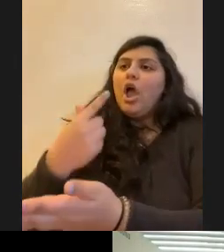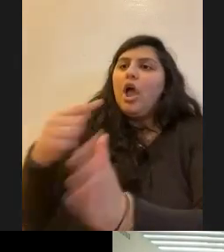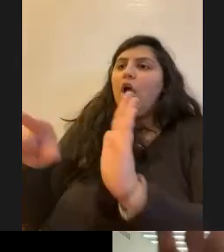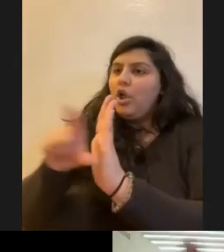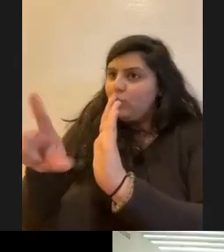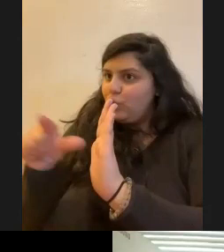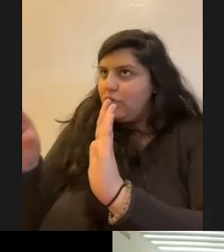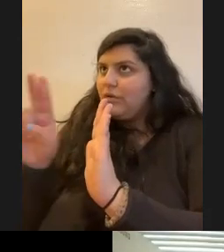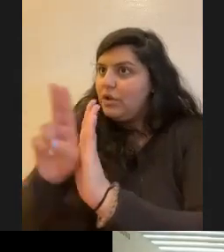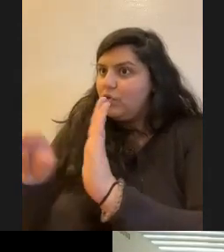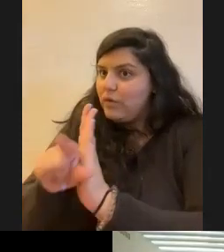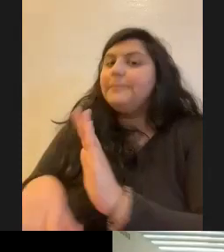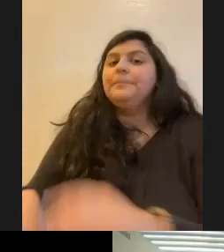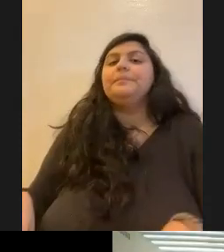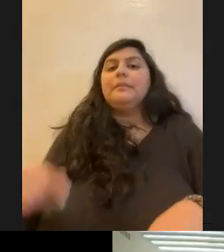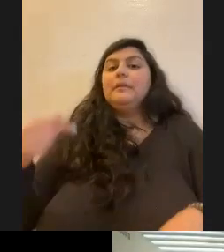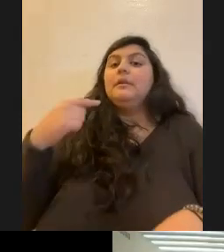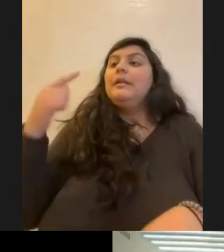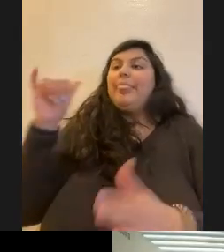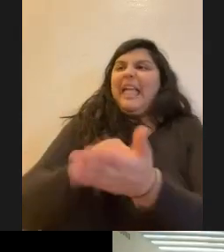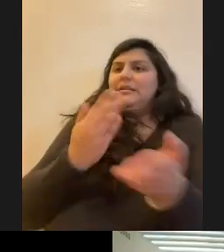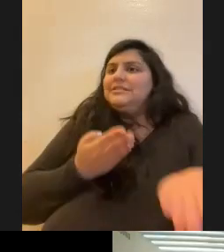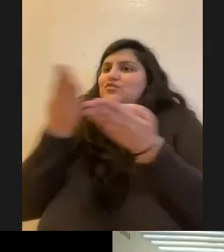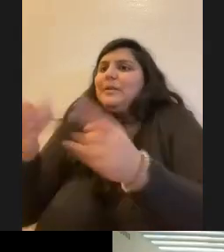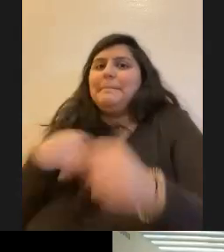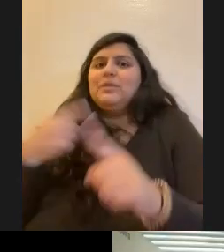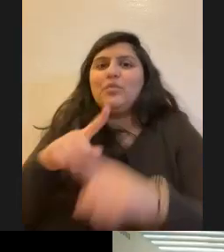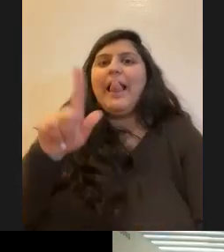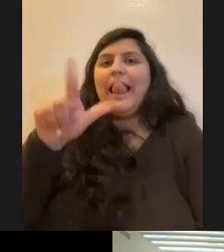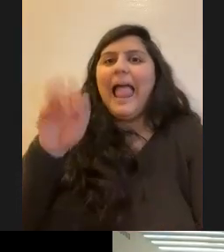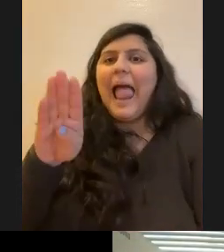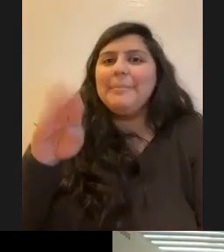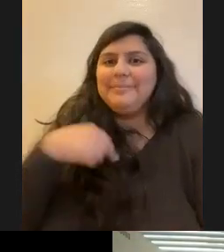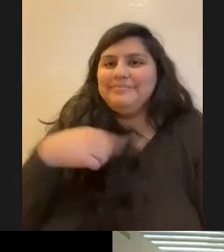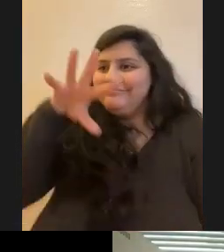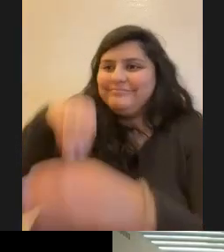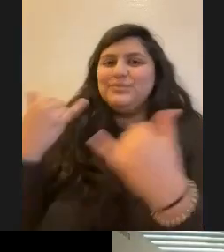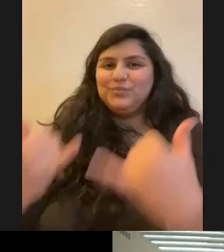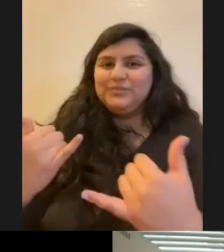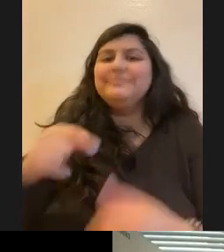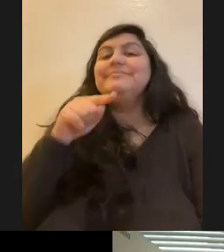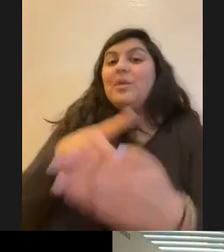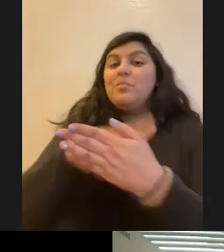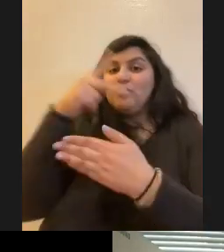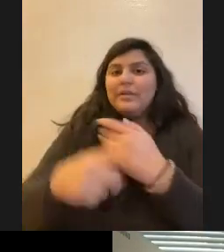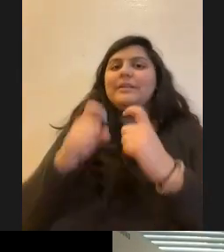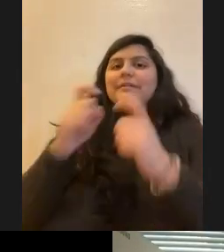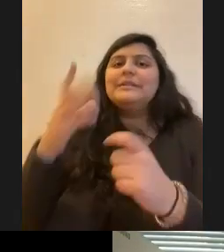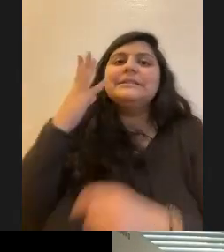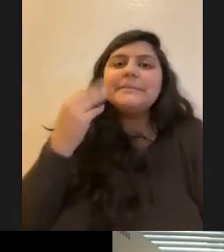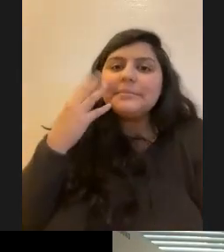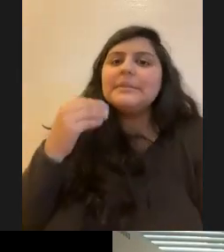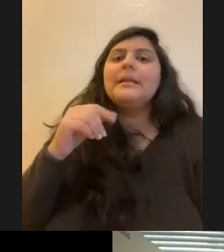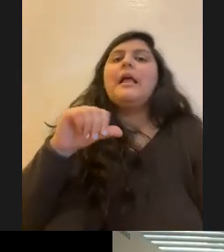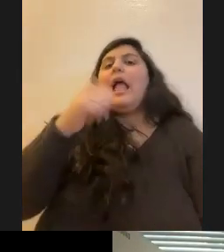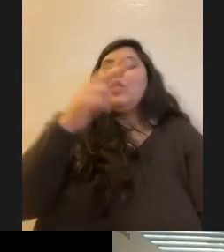was actually what first introduced me to the lab I'm in today. It's typically a program where you get to get experience at a different university